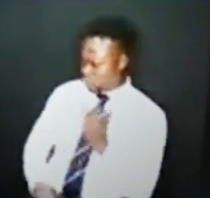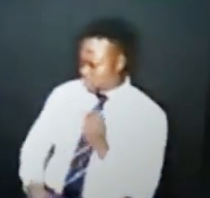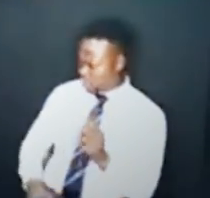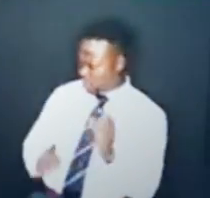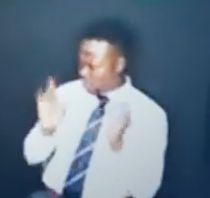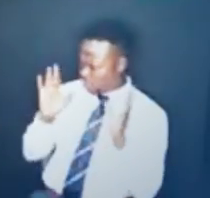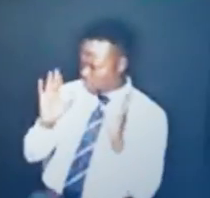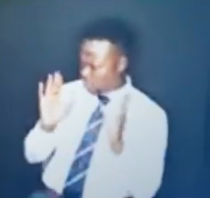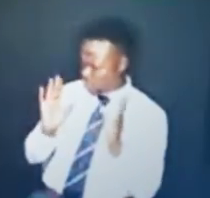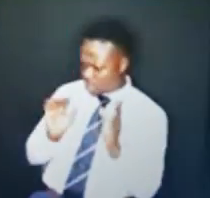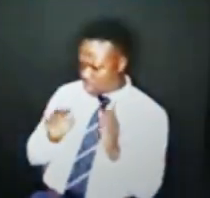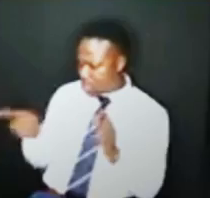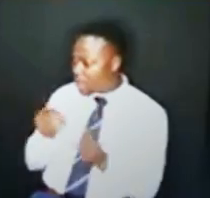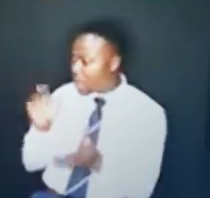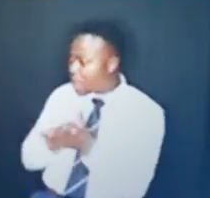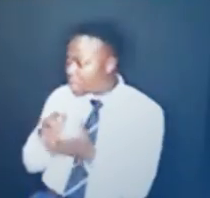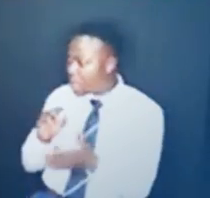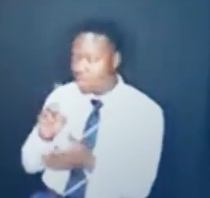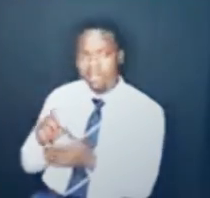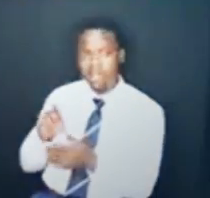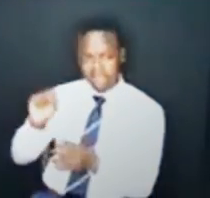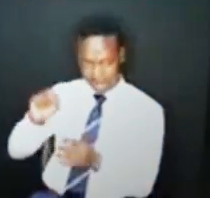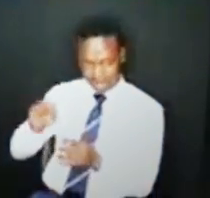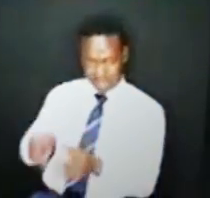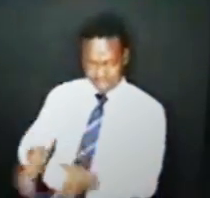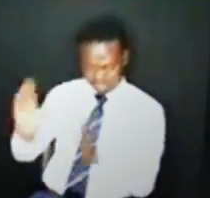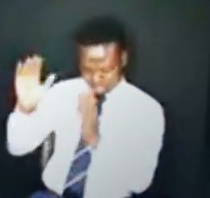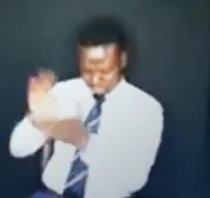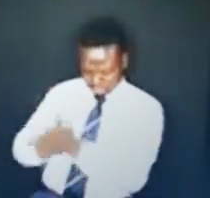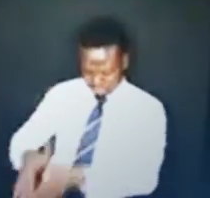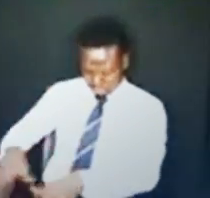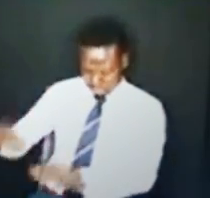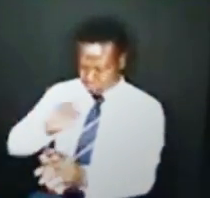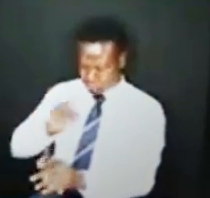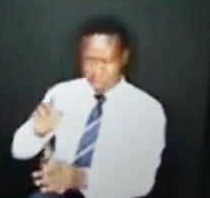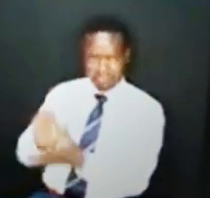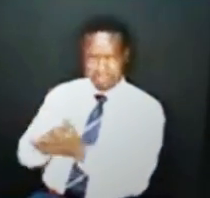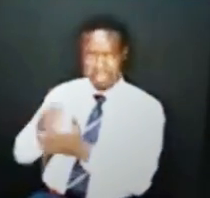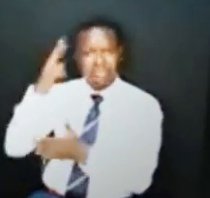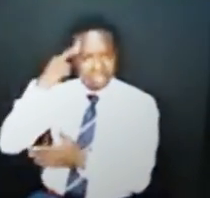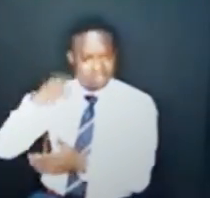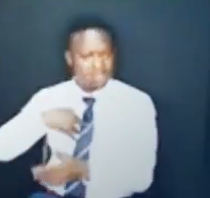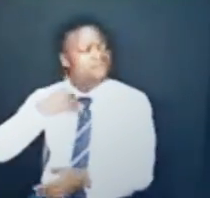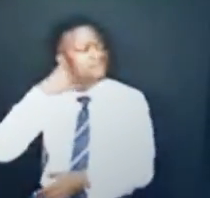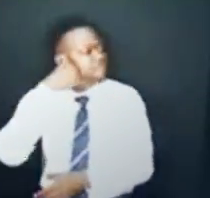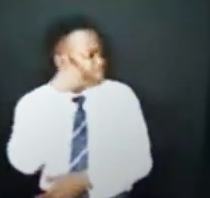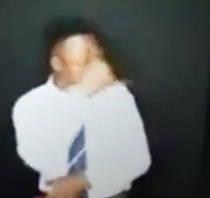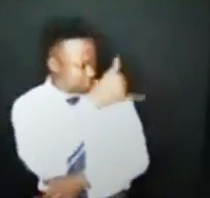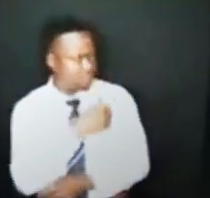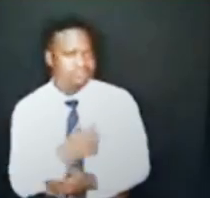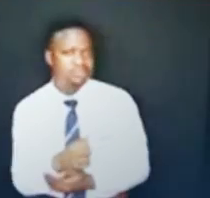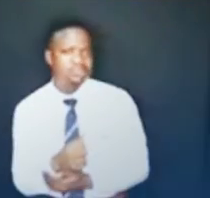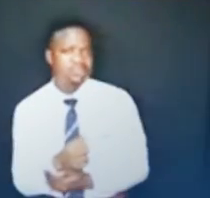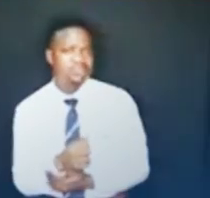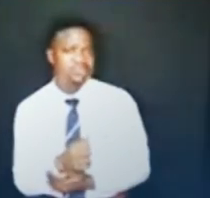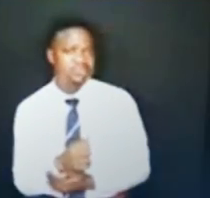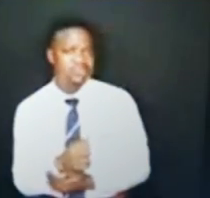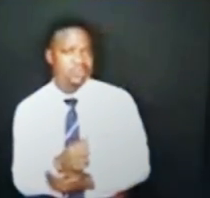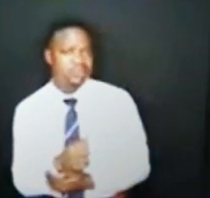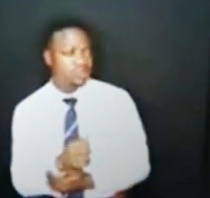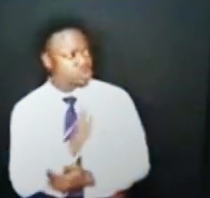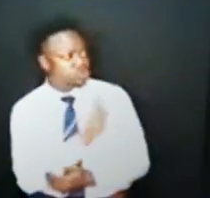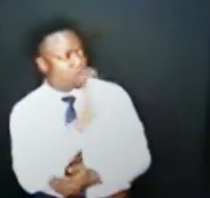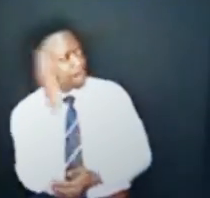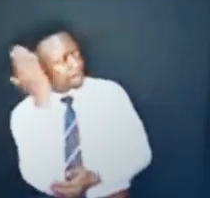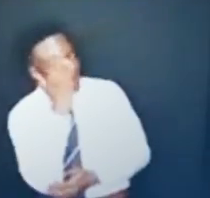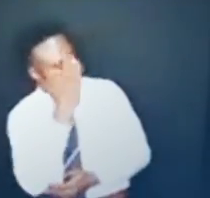they married? I said, yes. I said, oh, I'm worried. That's why I called you. I listened to your message very